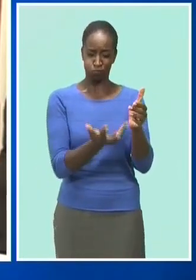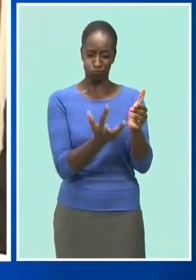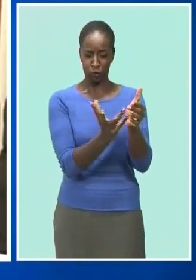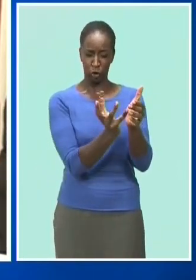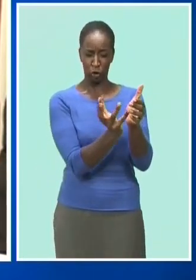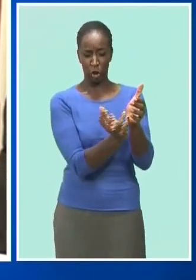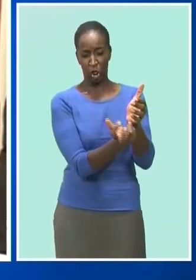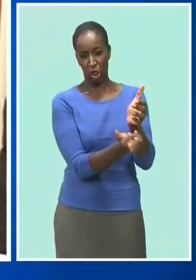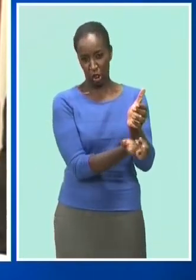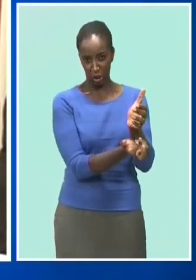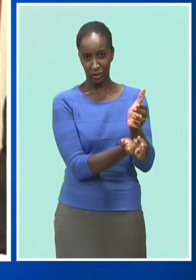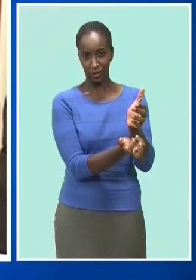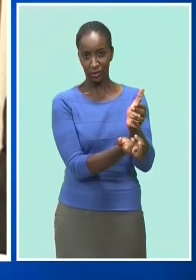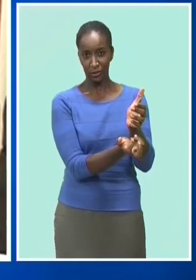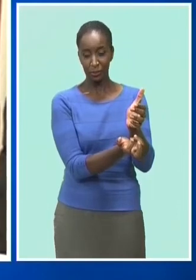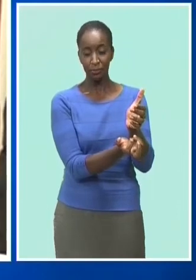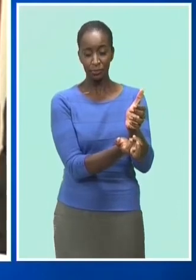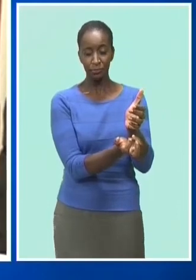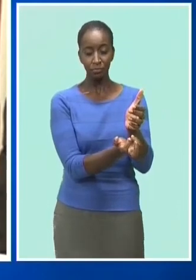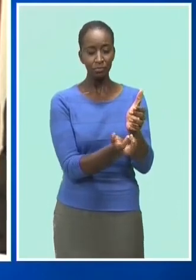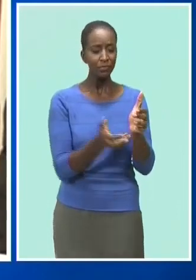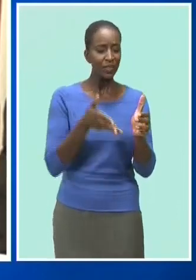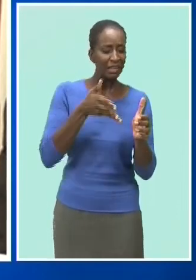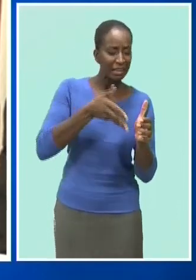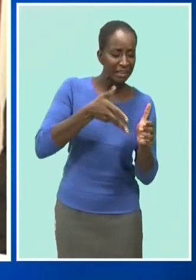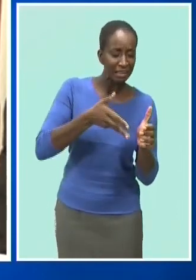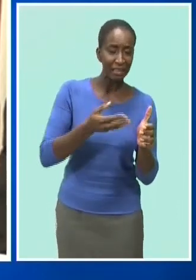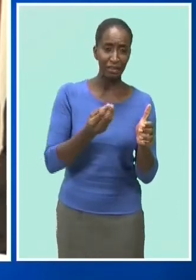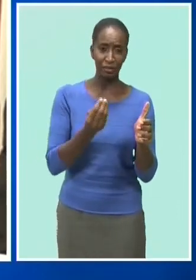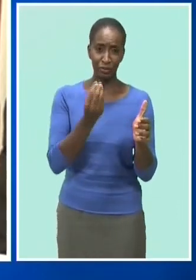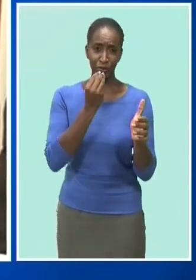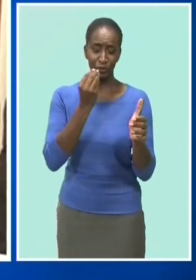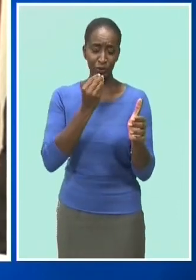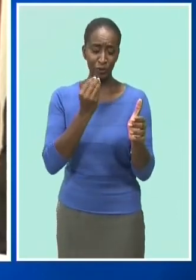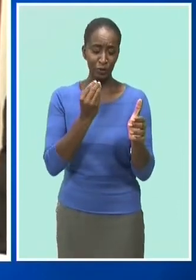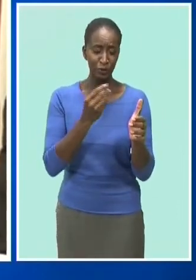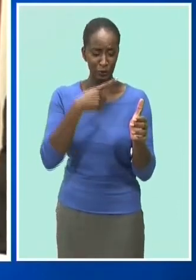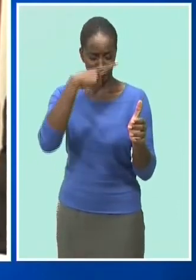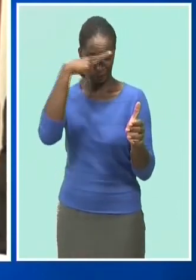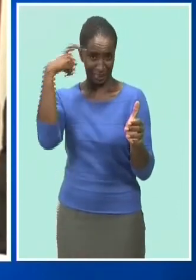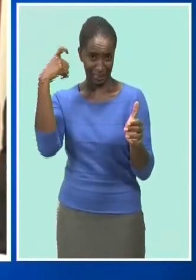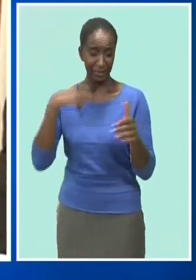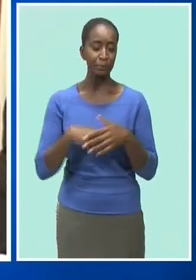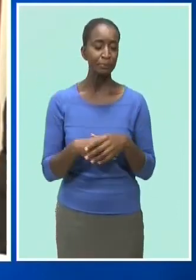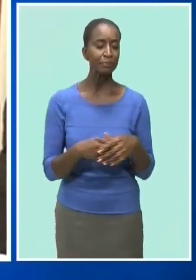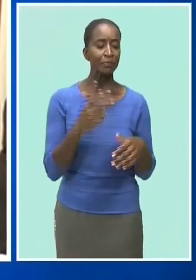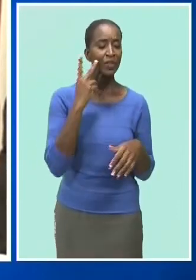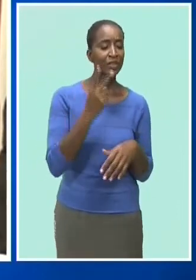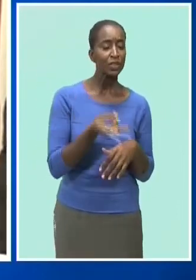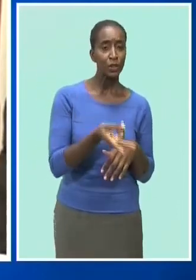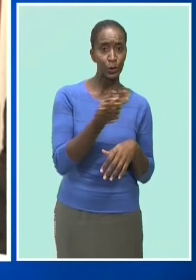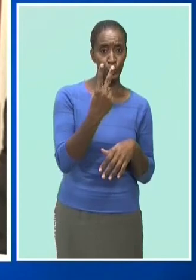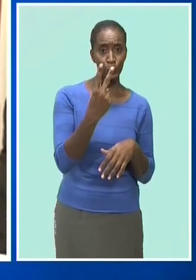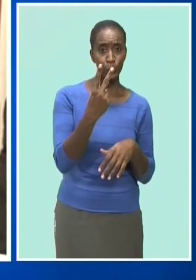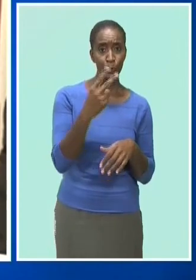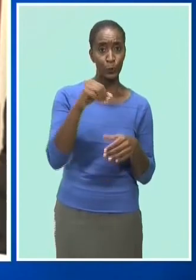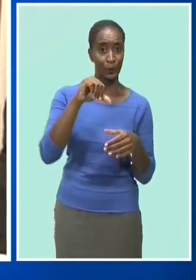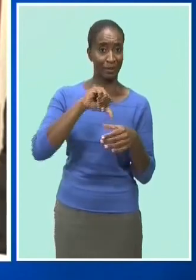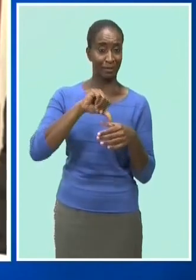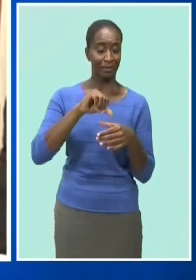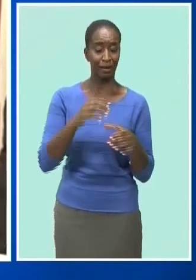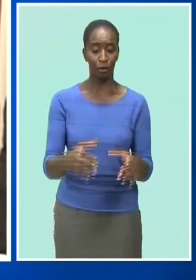bottom of the remnants of food. At the bottom, the remnants of food. 2 gas bottles were found in the kitchen area, one with no